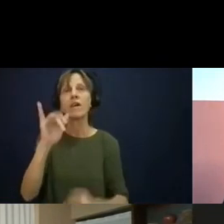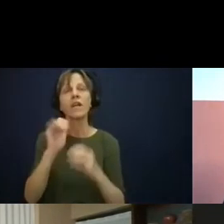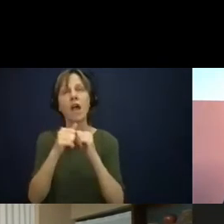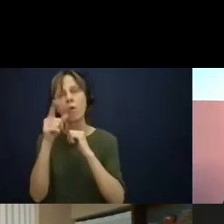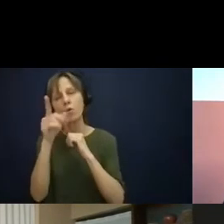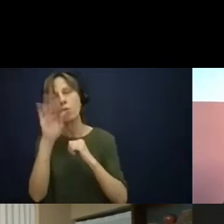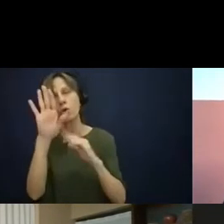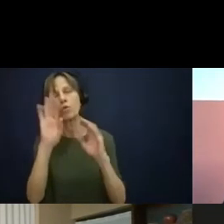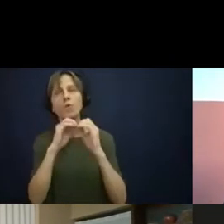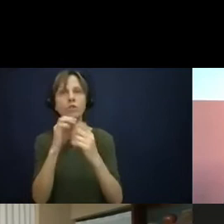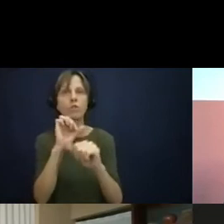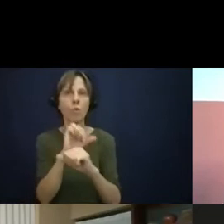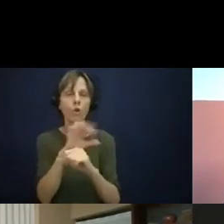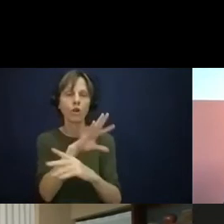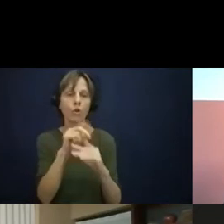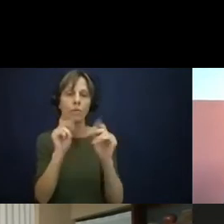with lived experience in your own work?